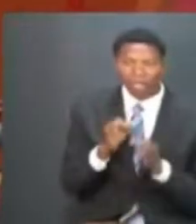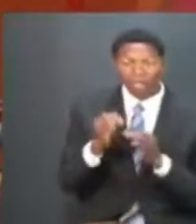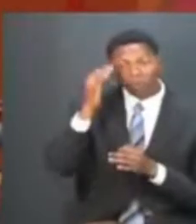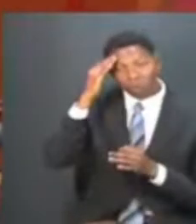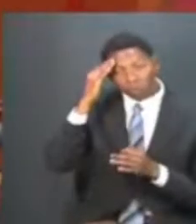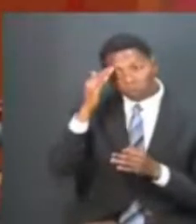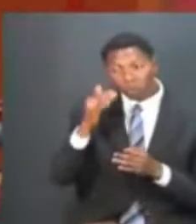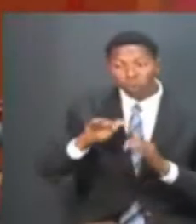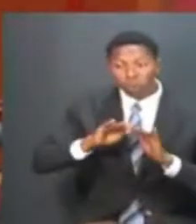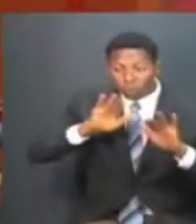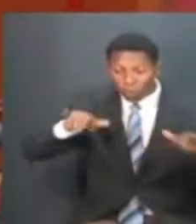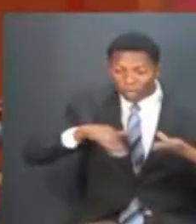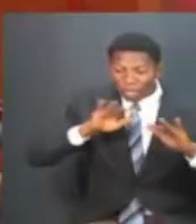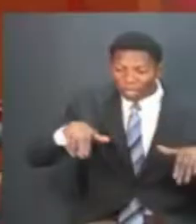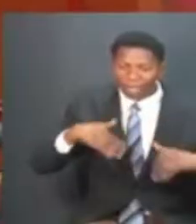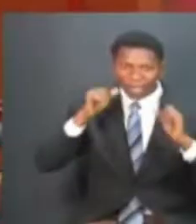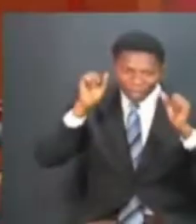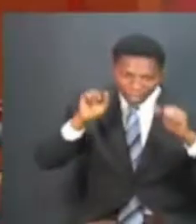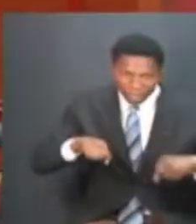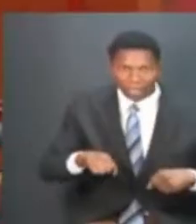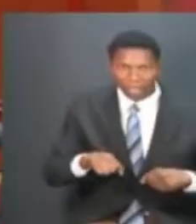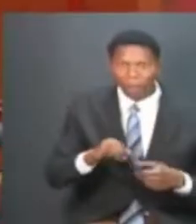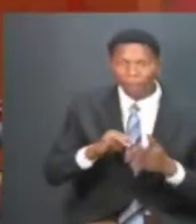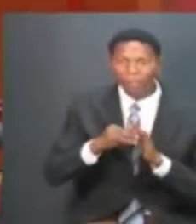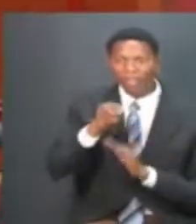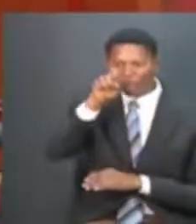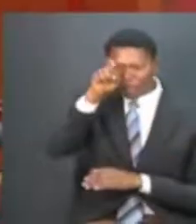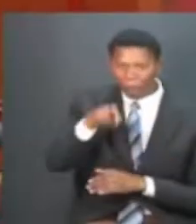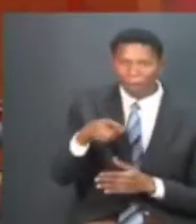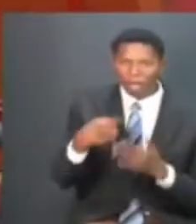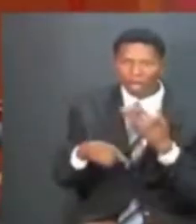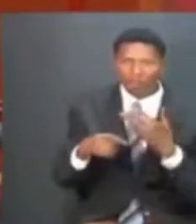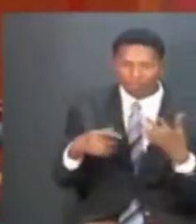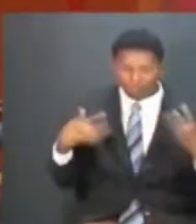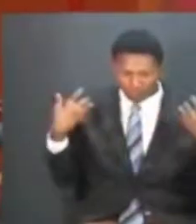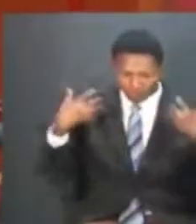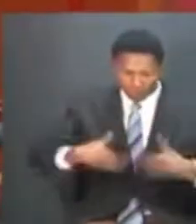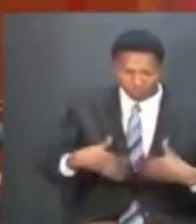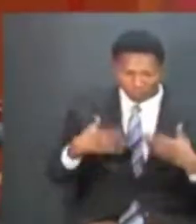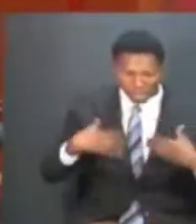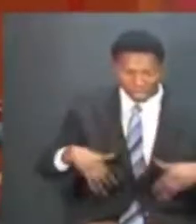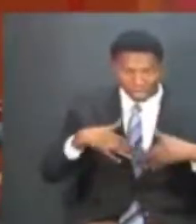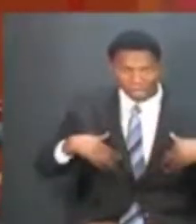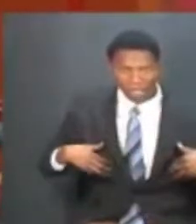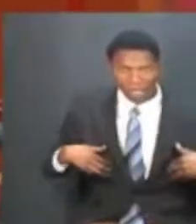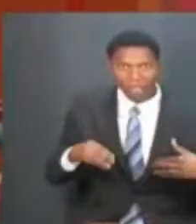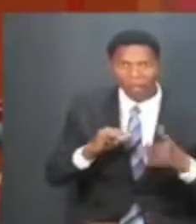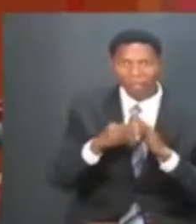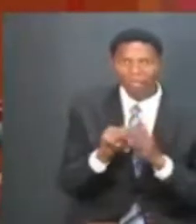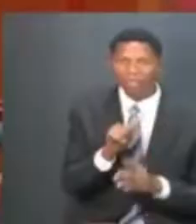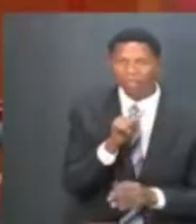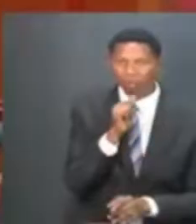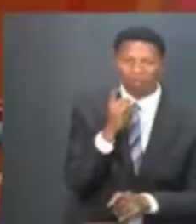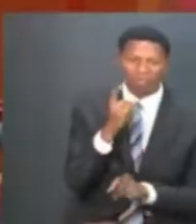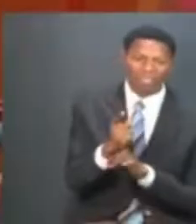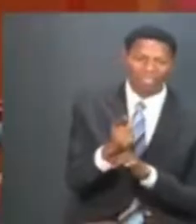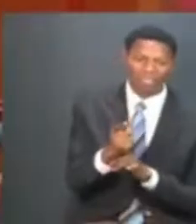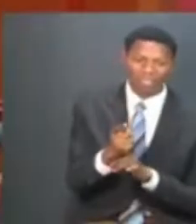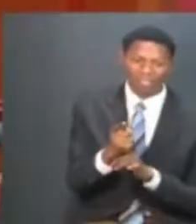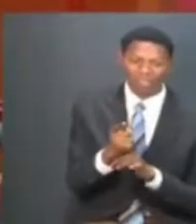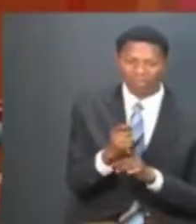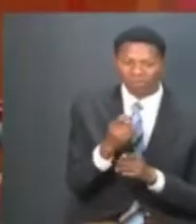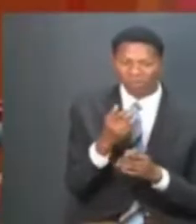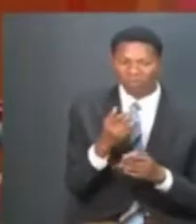swim or not, there's a need to insist that you wear a life jacket. So it's not enough to mobilize that we need